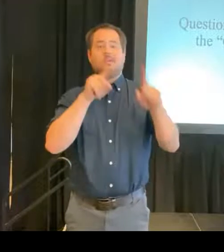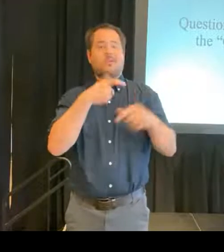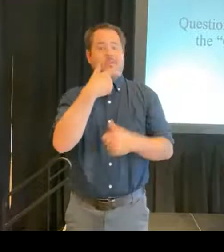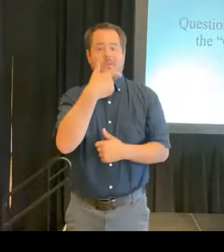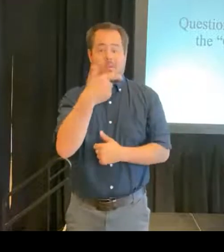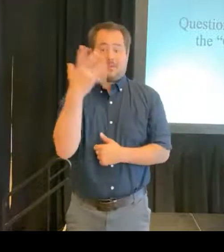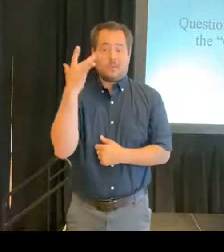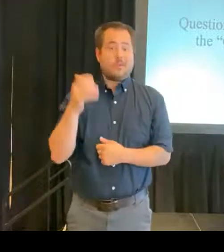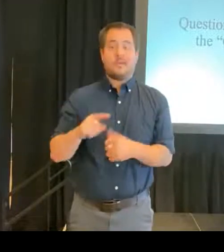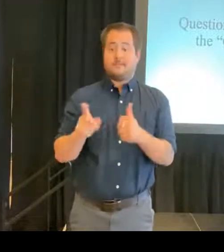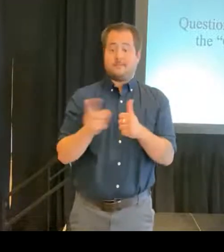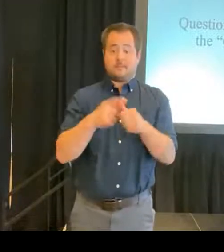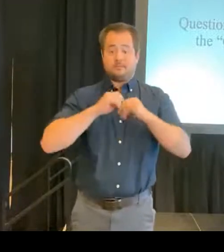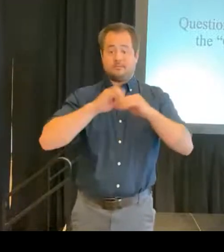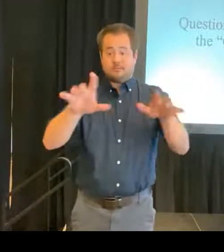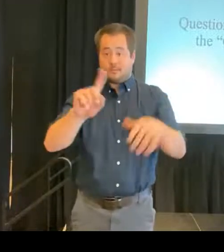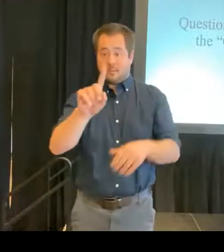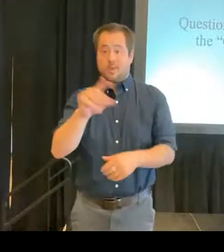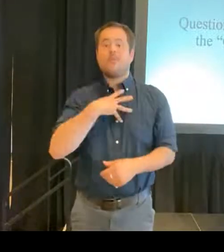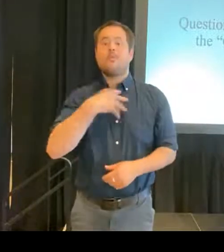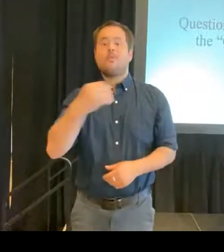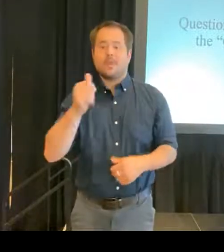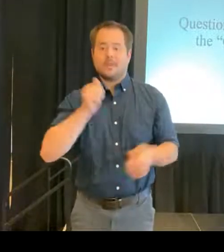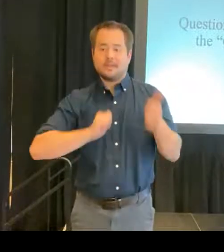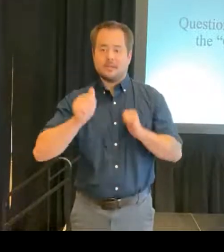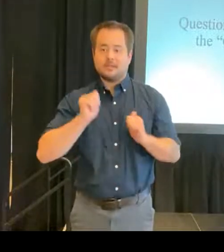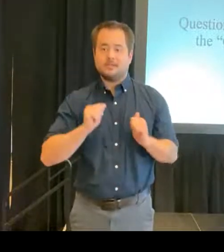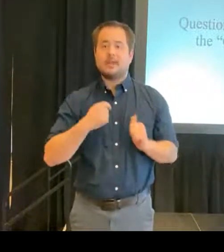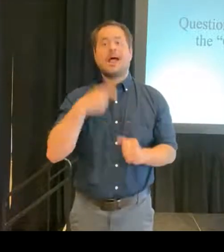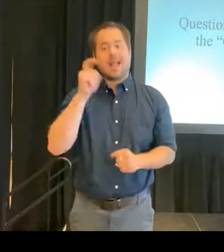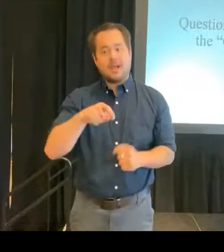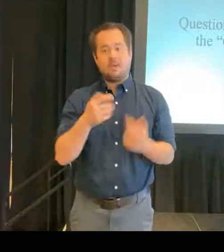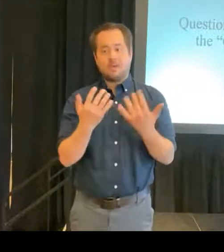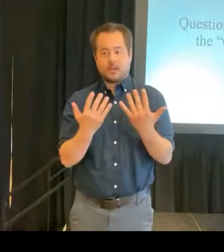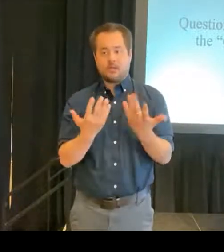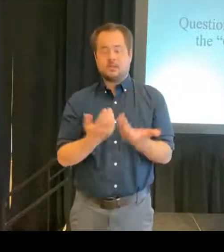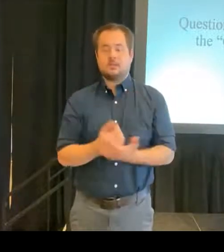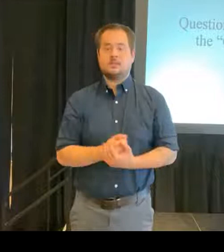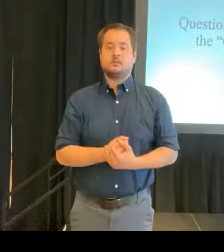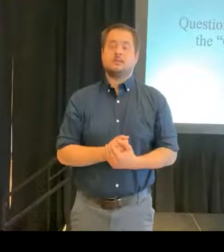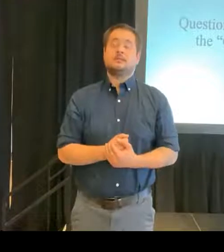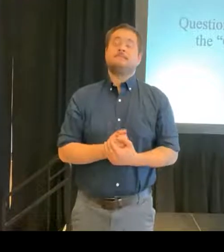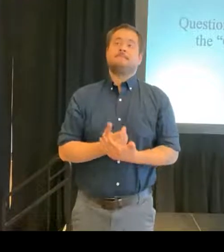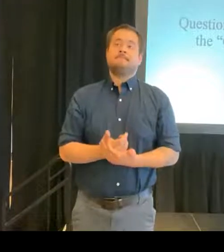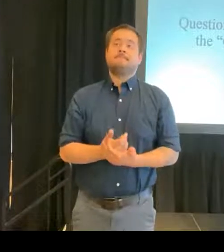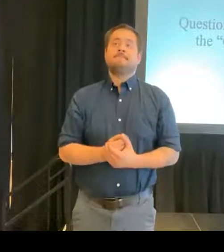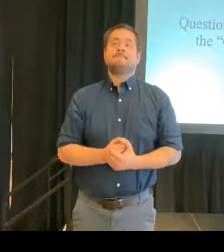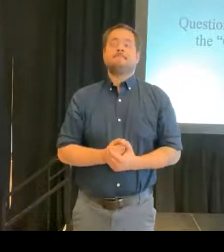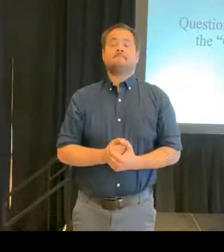theaters first. Had to wait. Well,